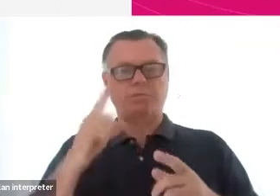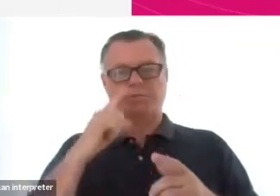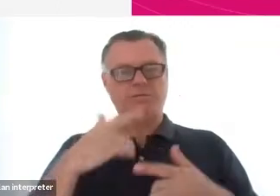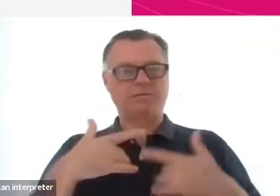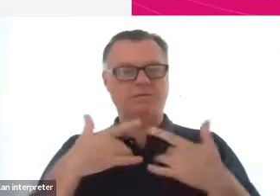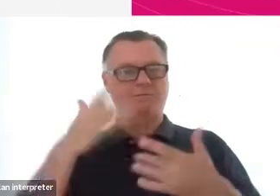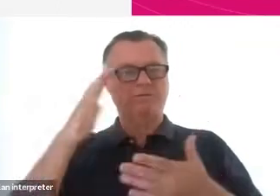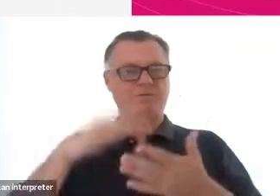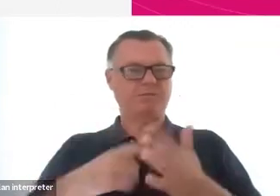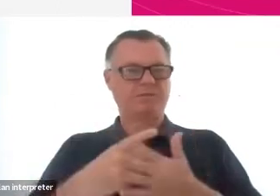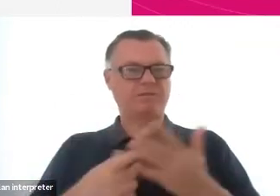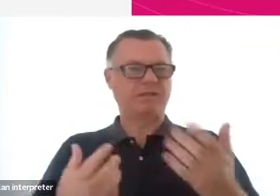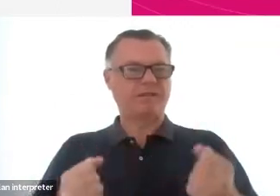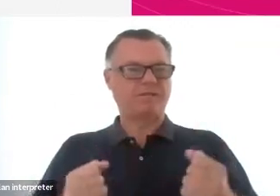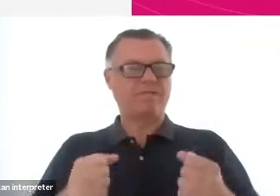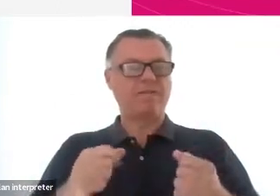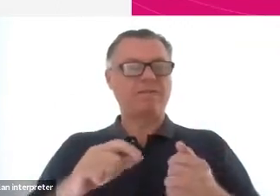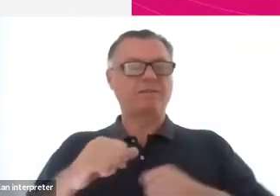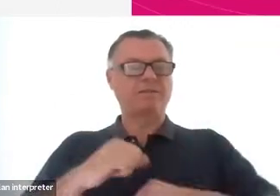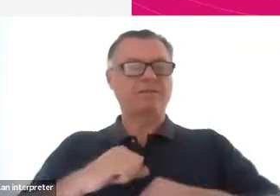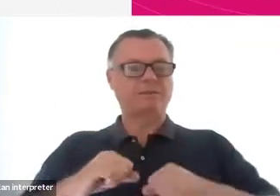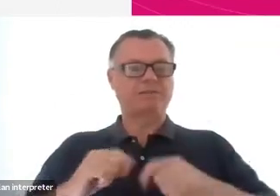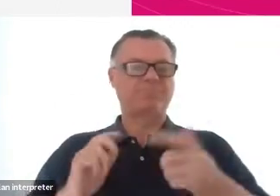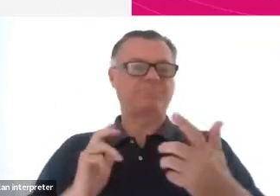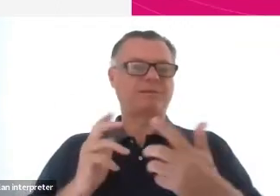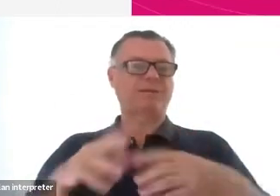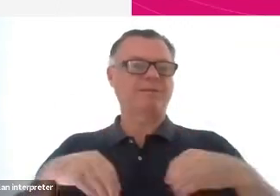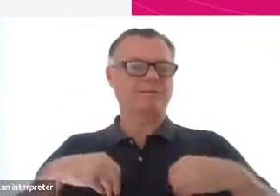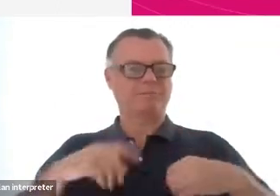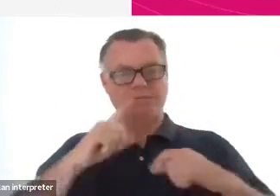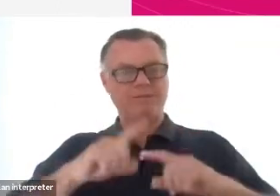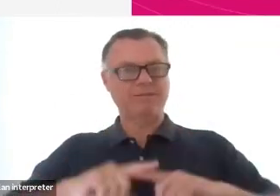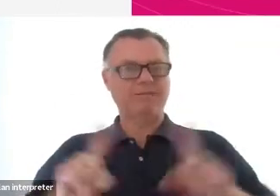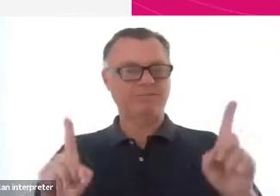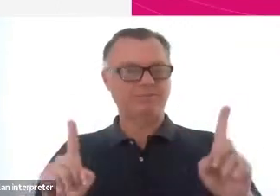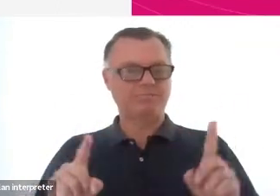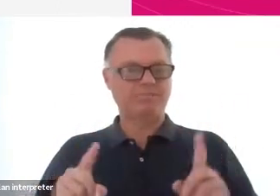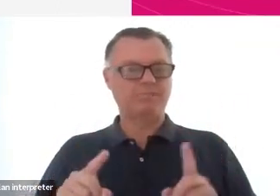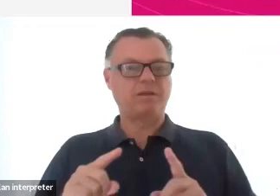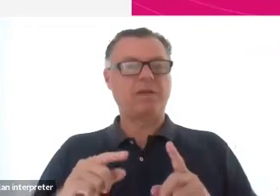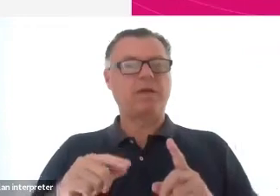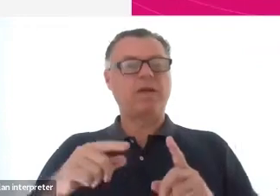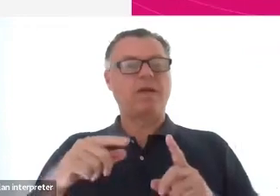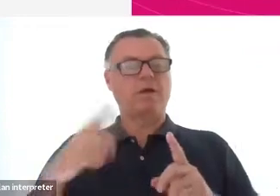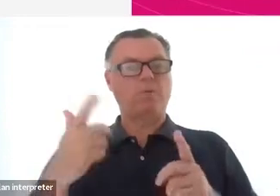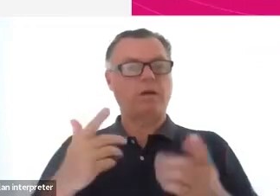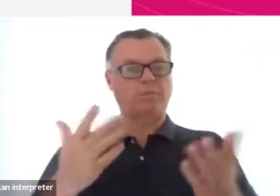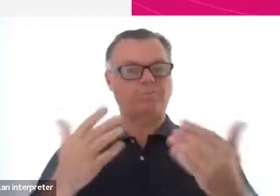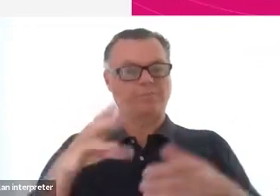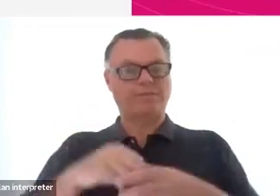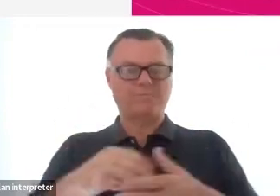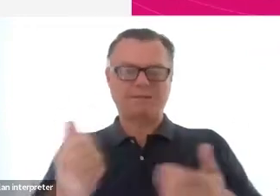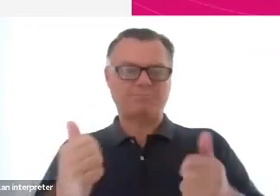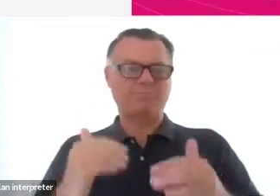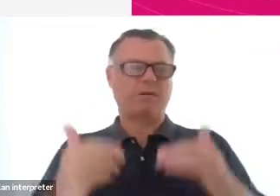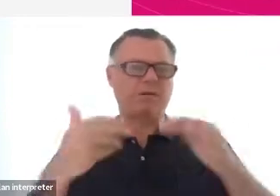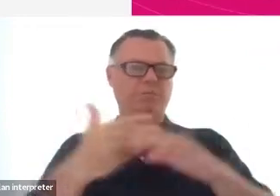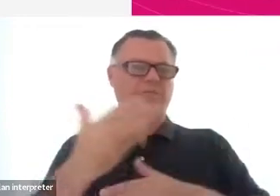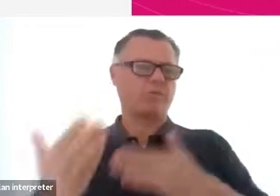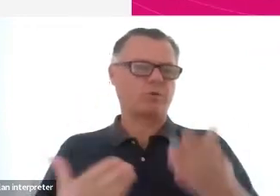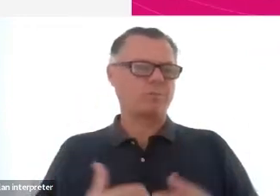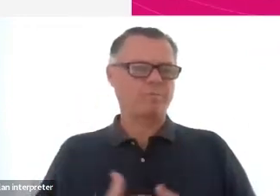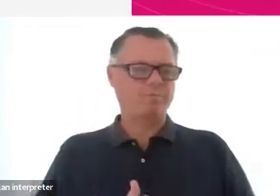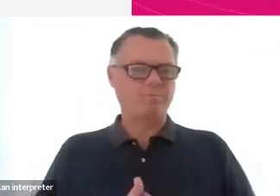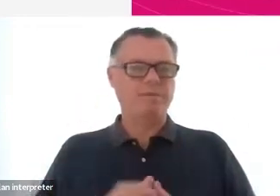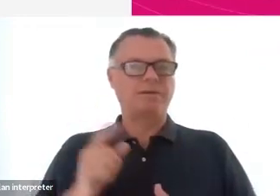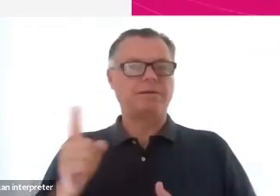who understand, spaces that accommodate difference, and connection that doesn't demand performance. These founders are building technology with the people they